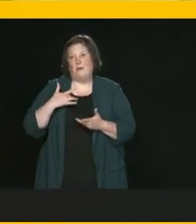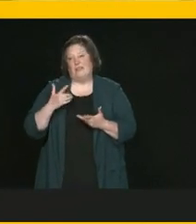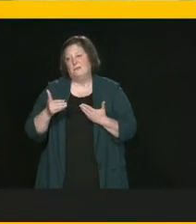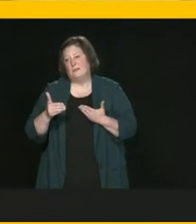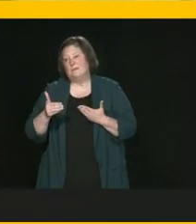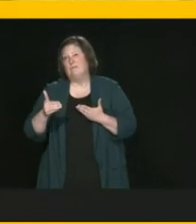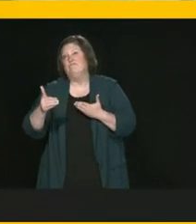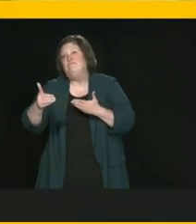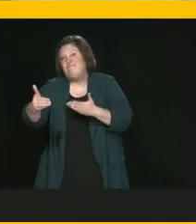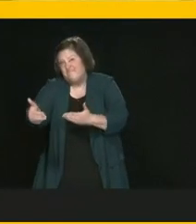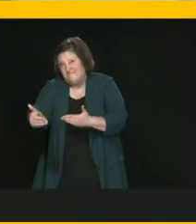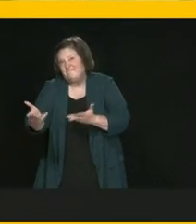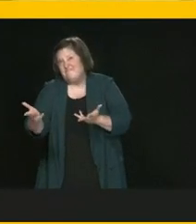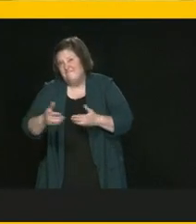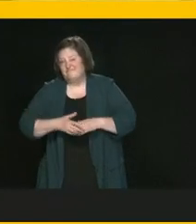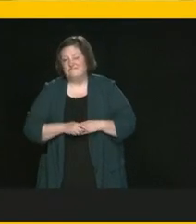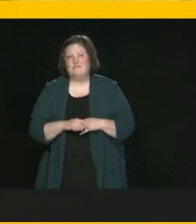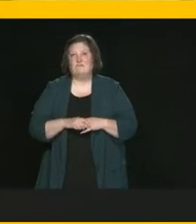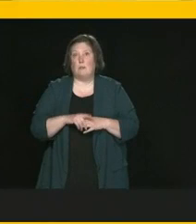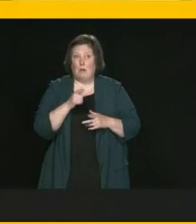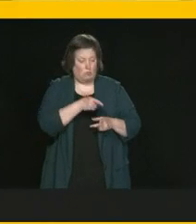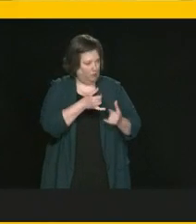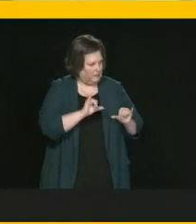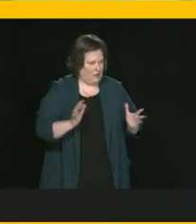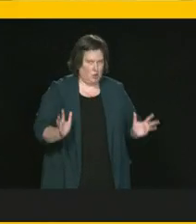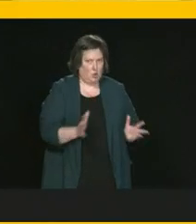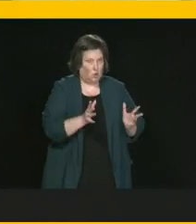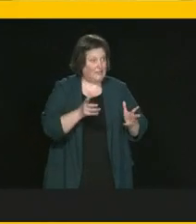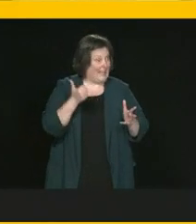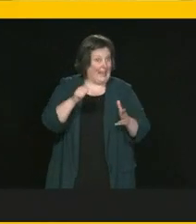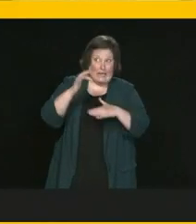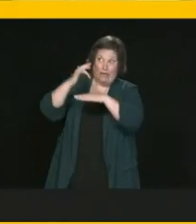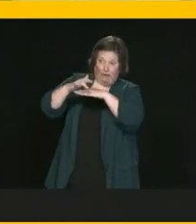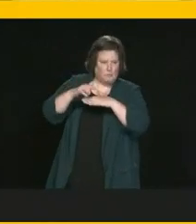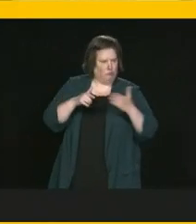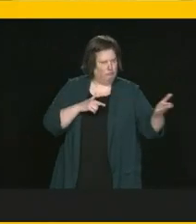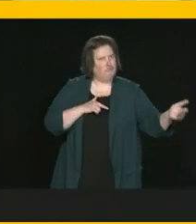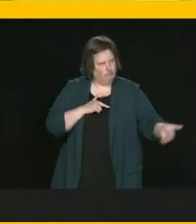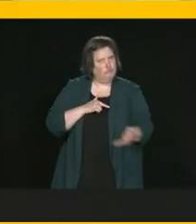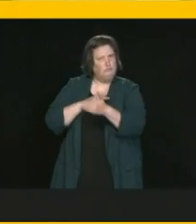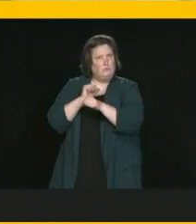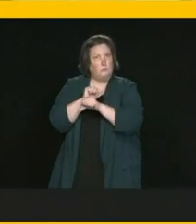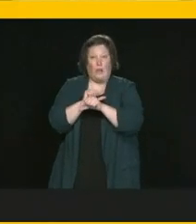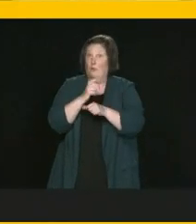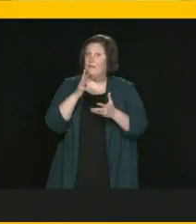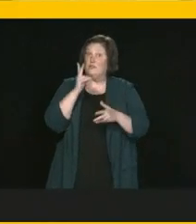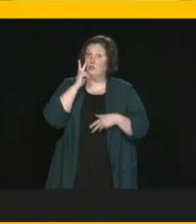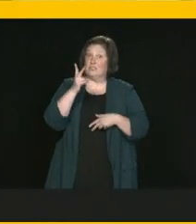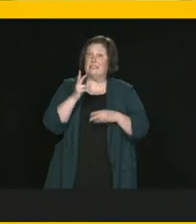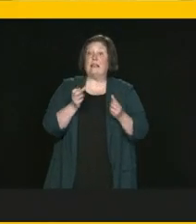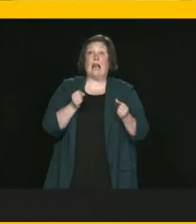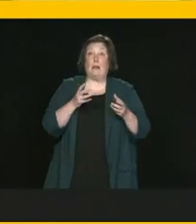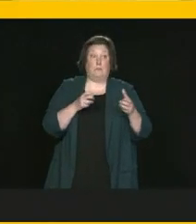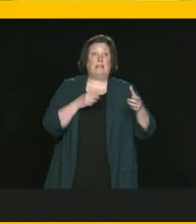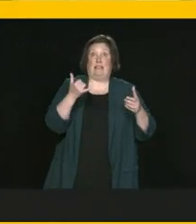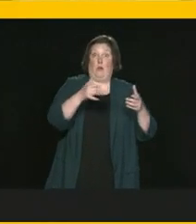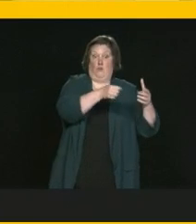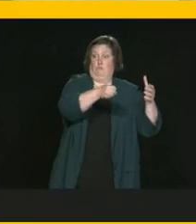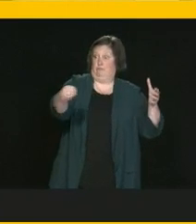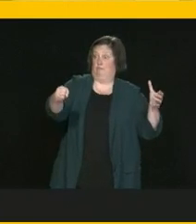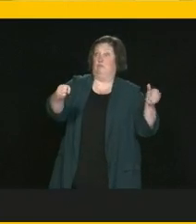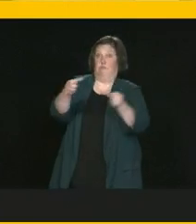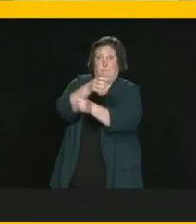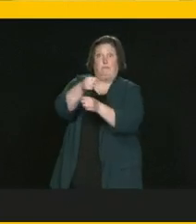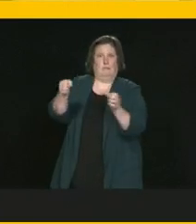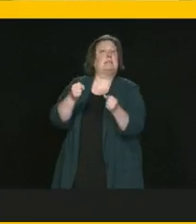well. So we're going to keep encouraging people to take jobs when they do. And we've seen just with the job numbers that many, many people have